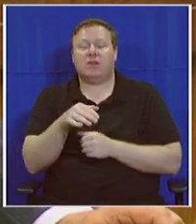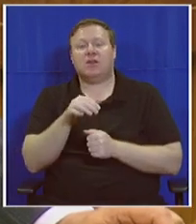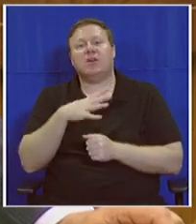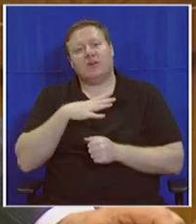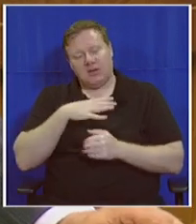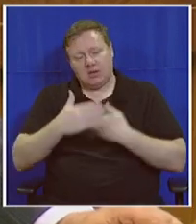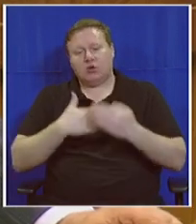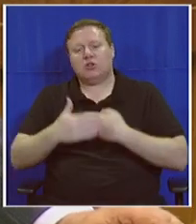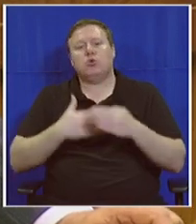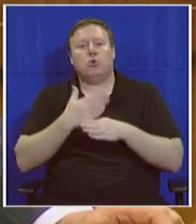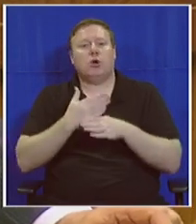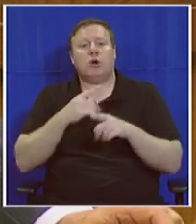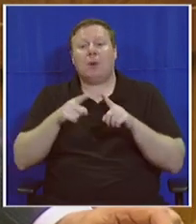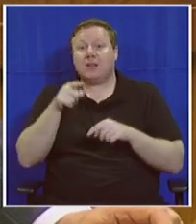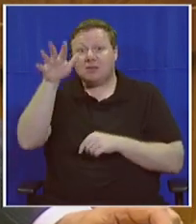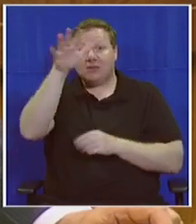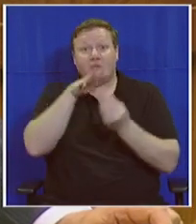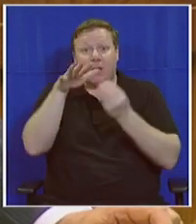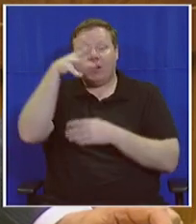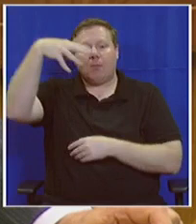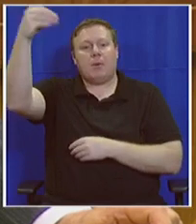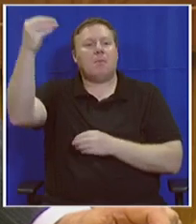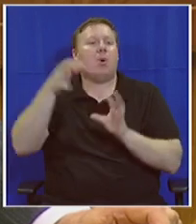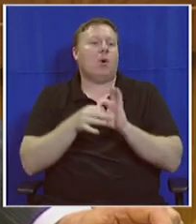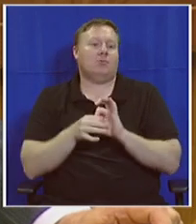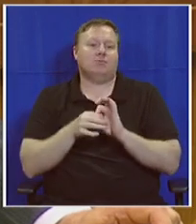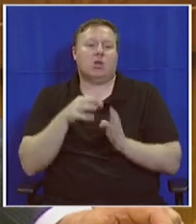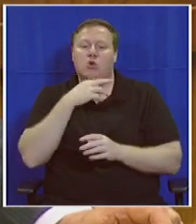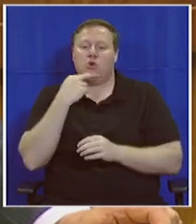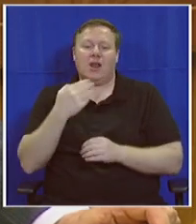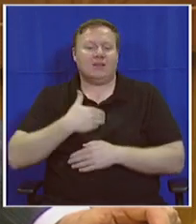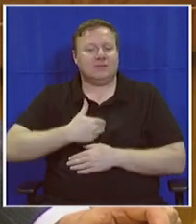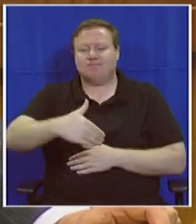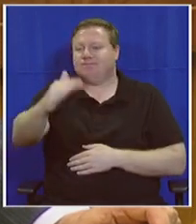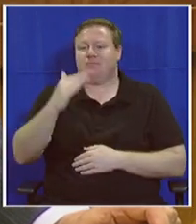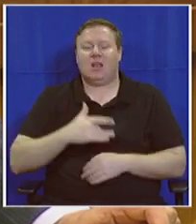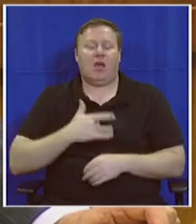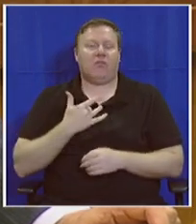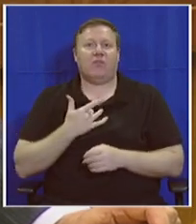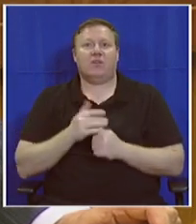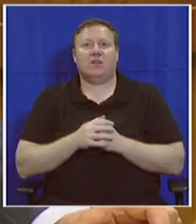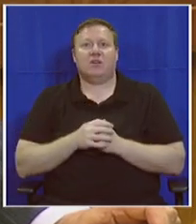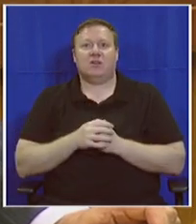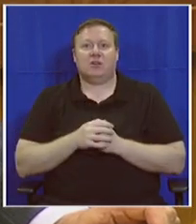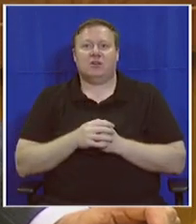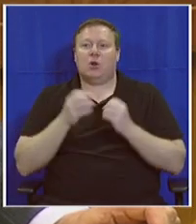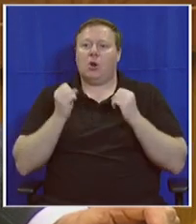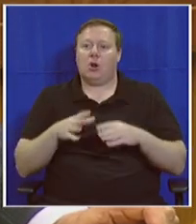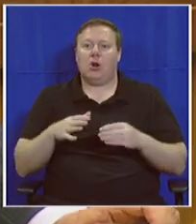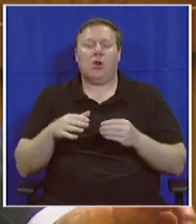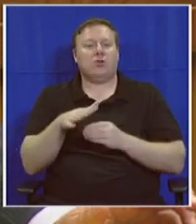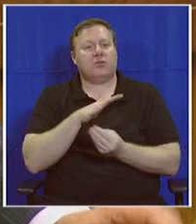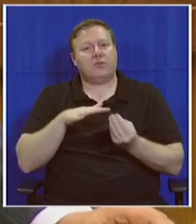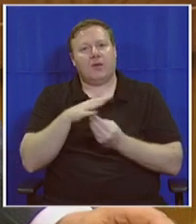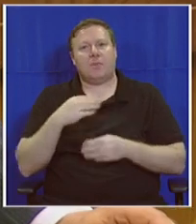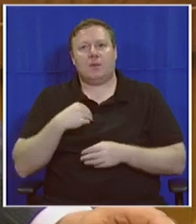they will return home, and for them, it will remain a reality for the rest of their lives. They have lost a dear family member.